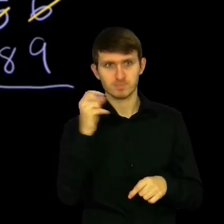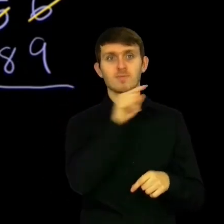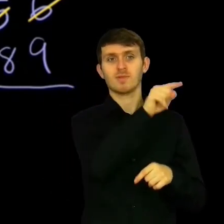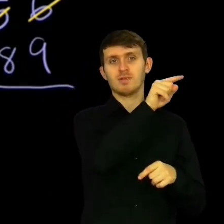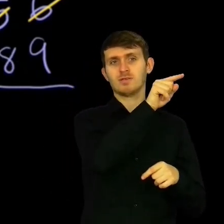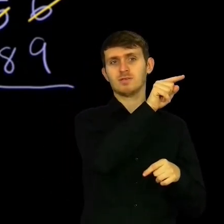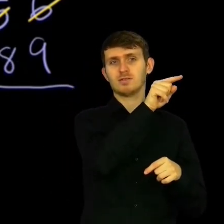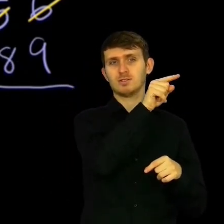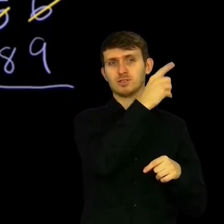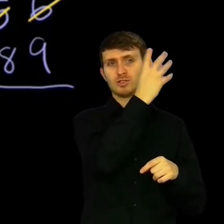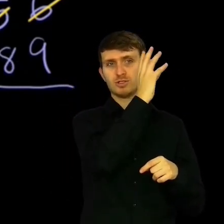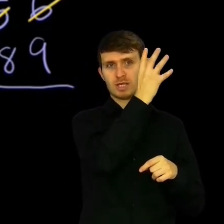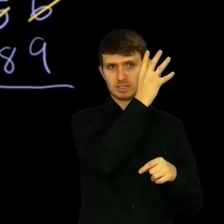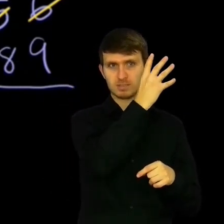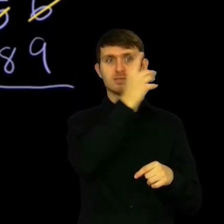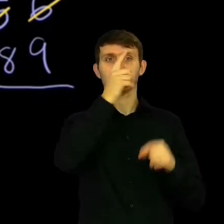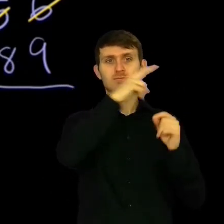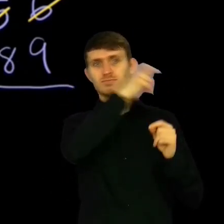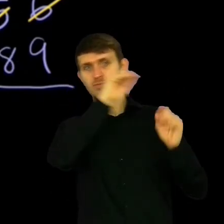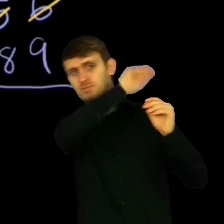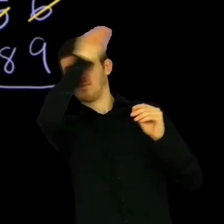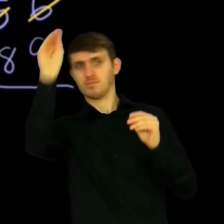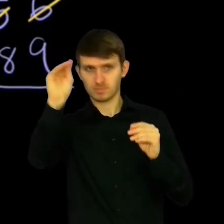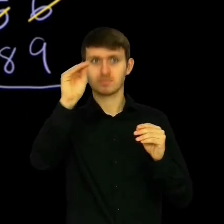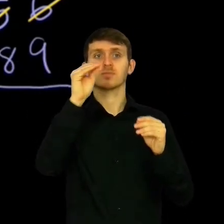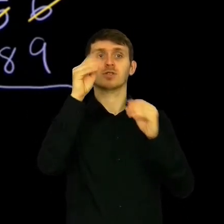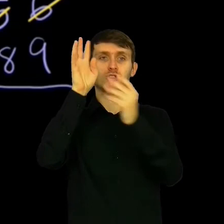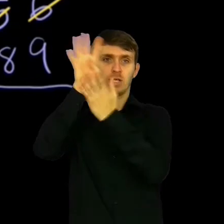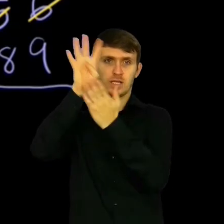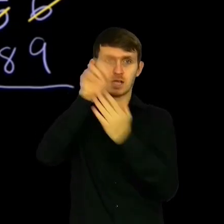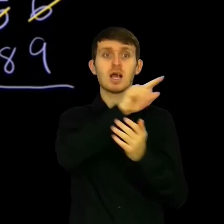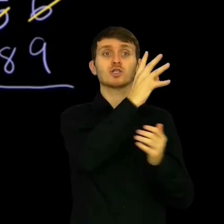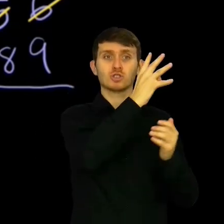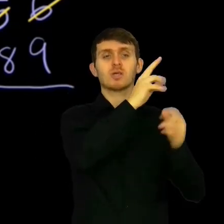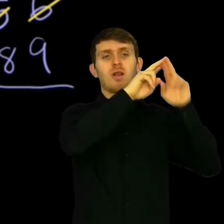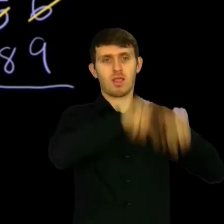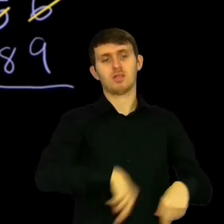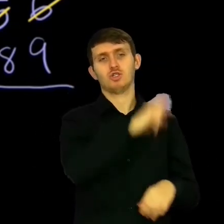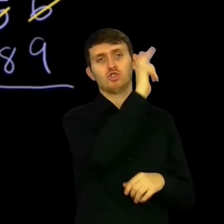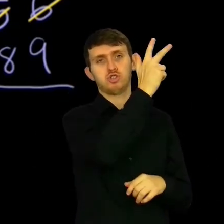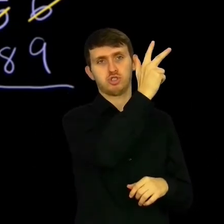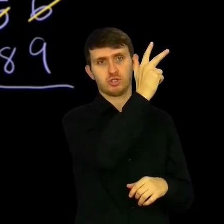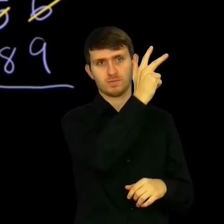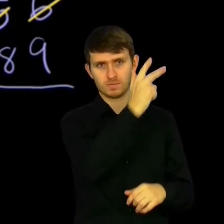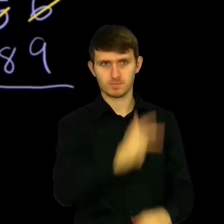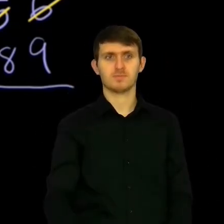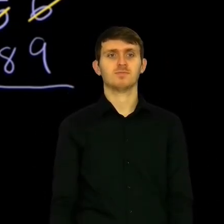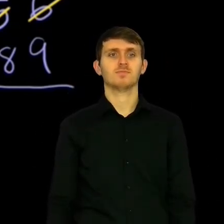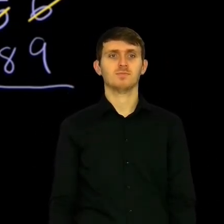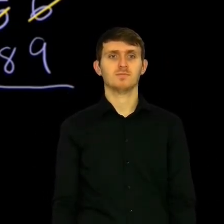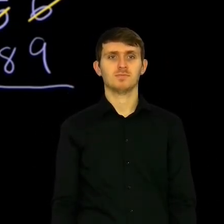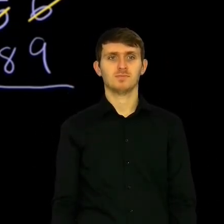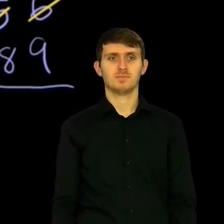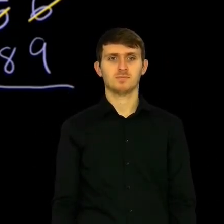8. So let me borrow 1 from the hundreds place. So then that 4 becomes a 14, right? Or 14 tens, because we're in the tens